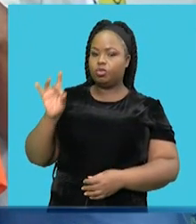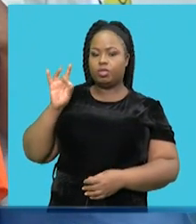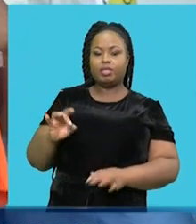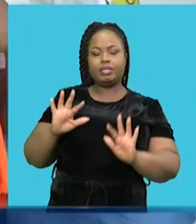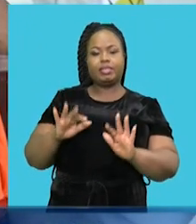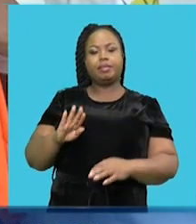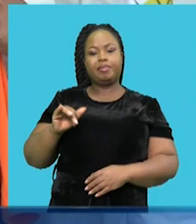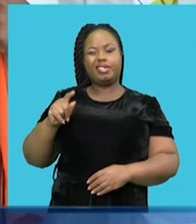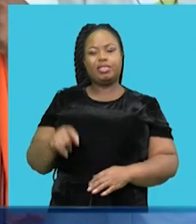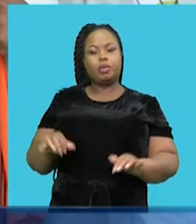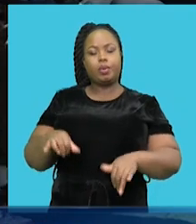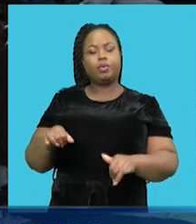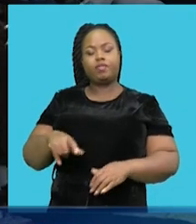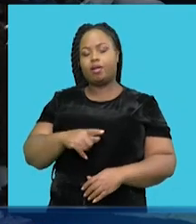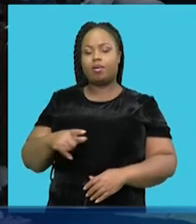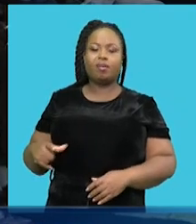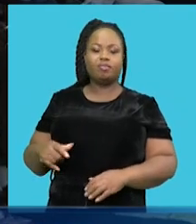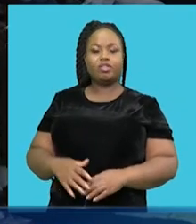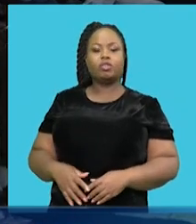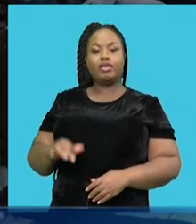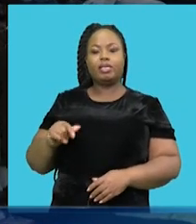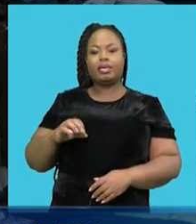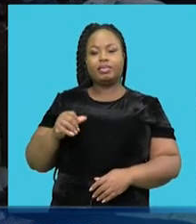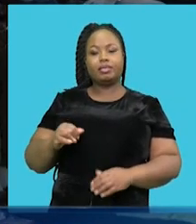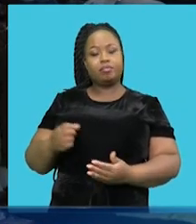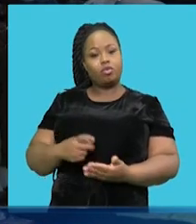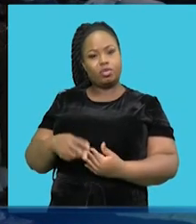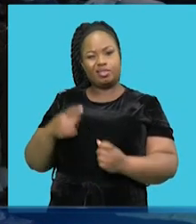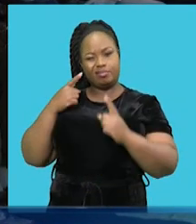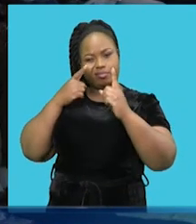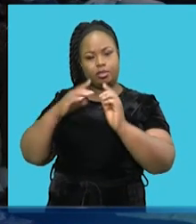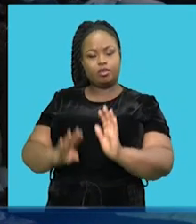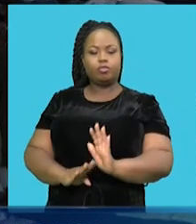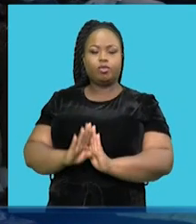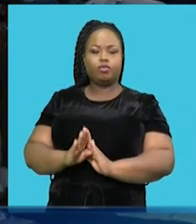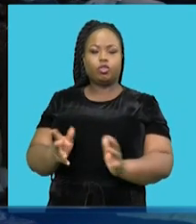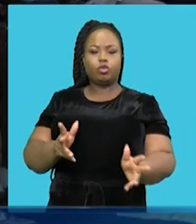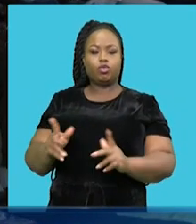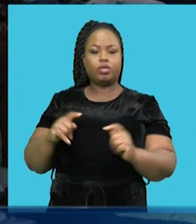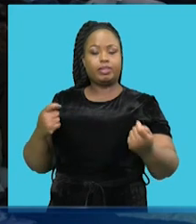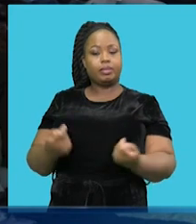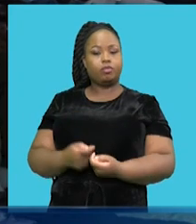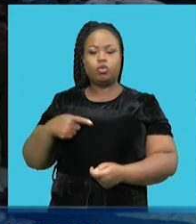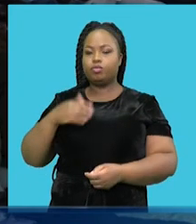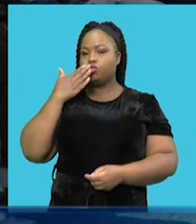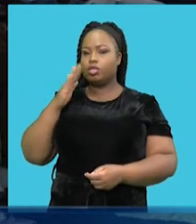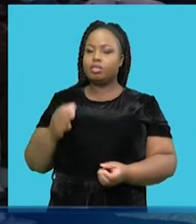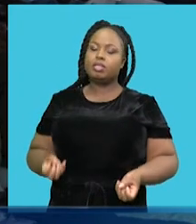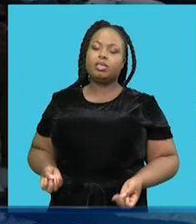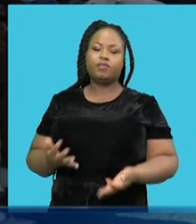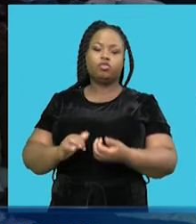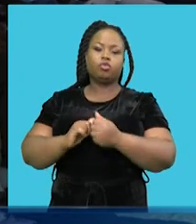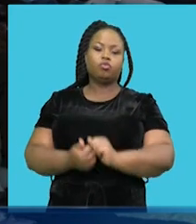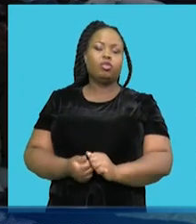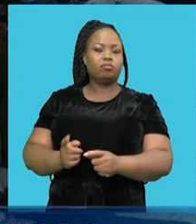10bet's 10-month-long Gear Up Ikasi project, which aims to significantly improve soccer teams by giving them necessary sporting